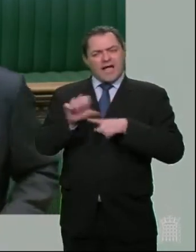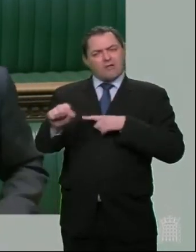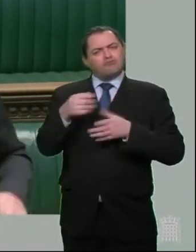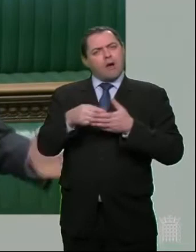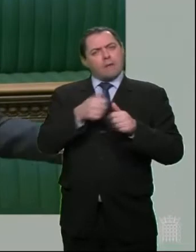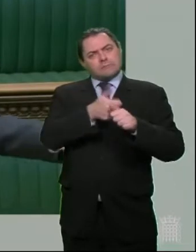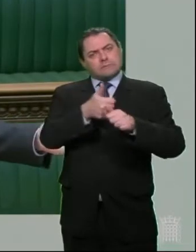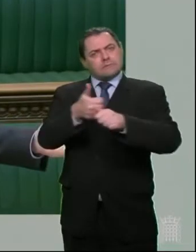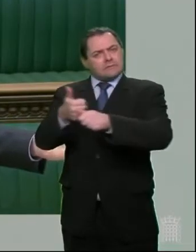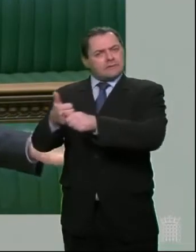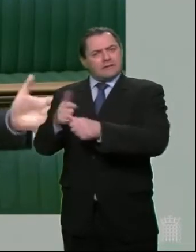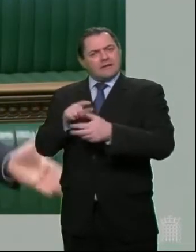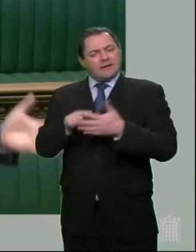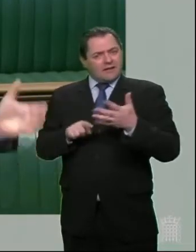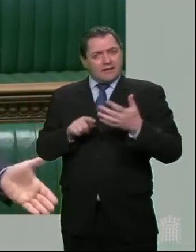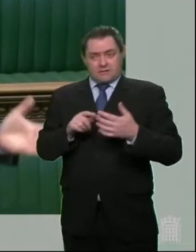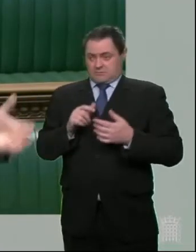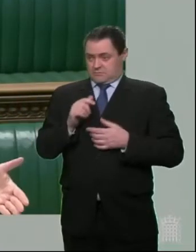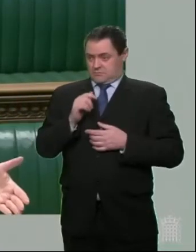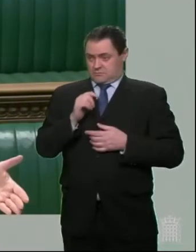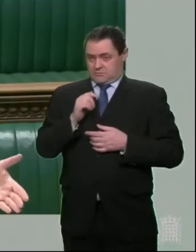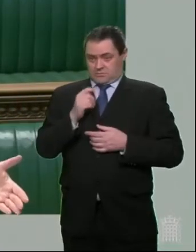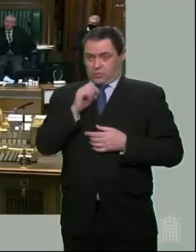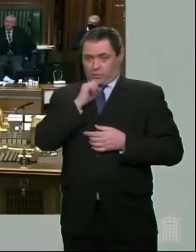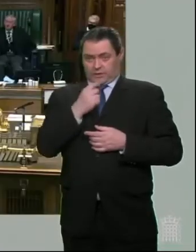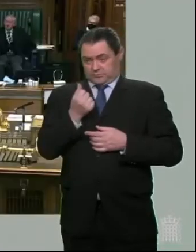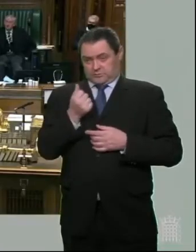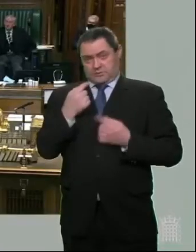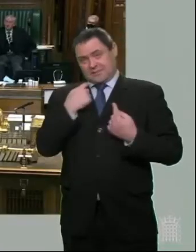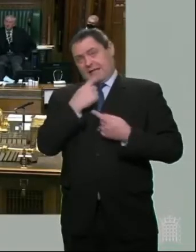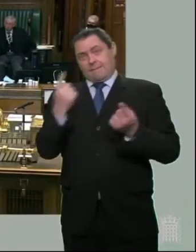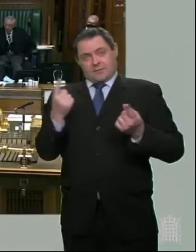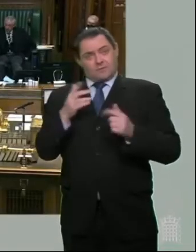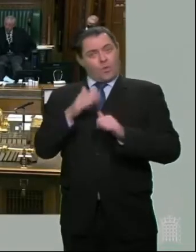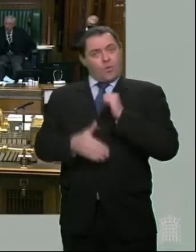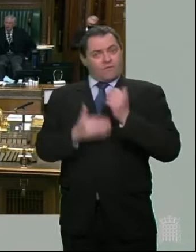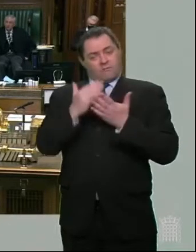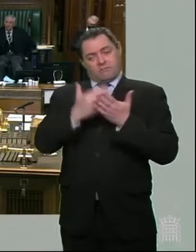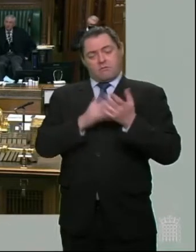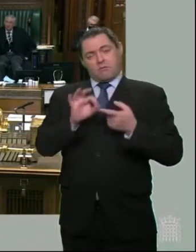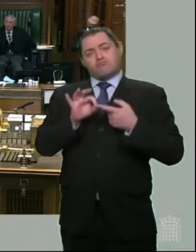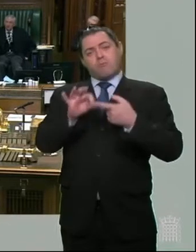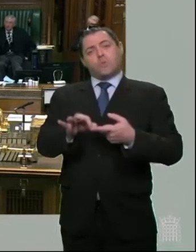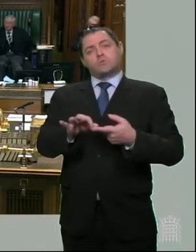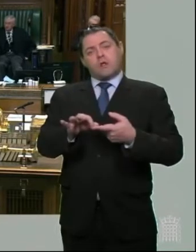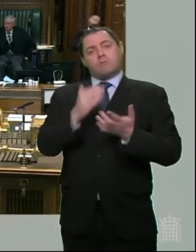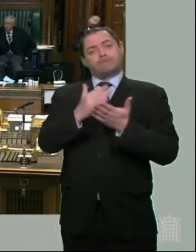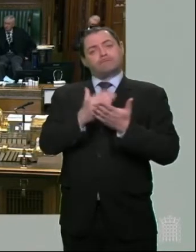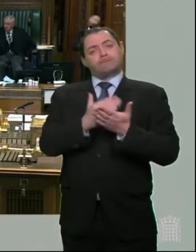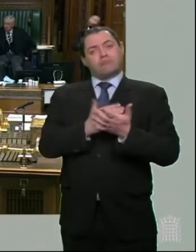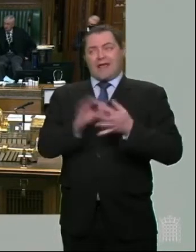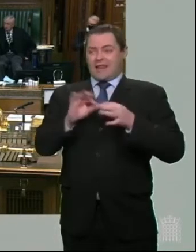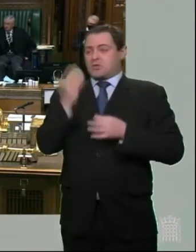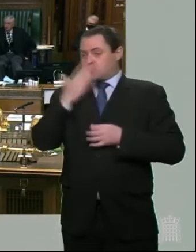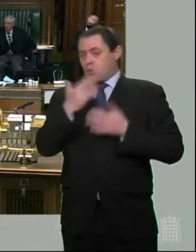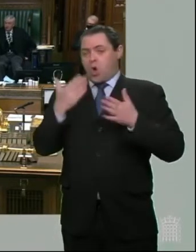I will be making a statement to the House in just a few minutes, Mr. Speaker, setting out what more we propose to do with the reopening of